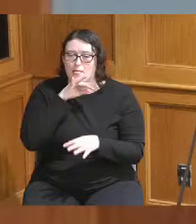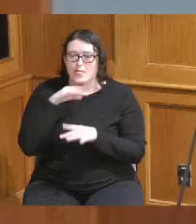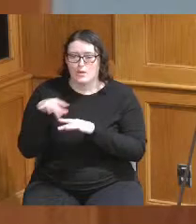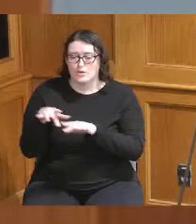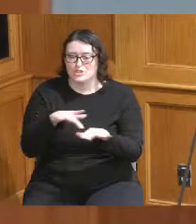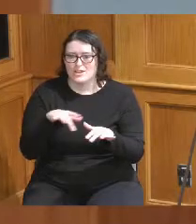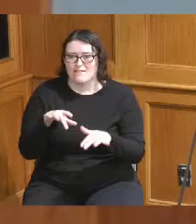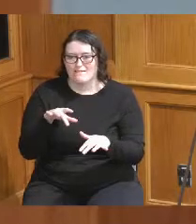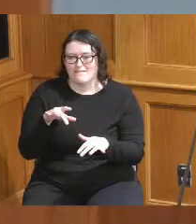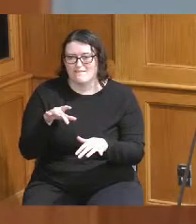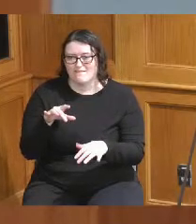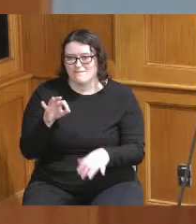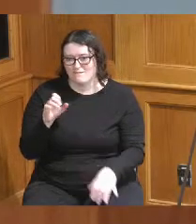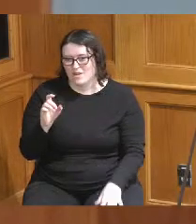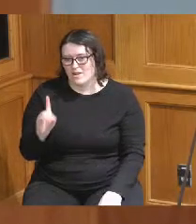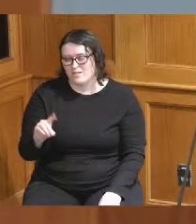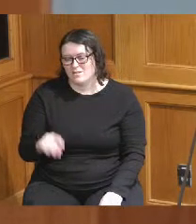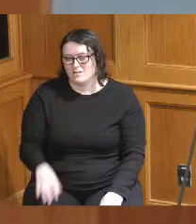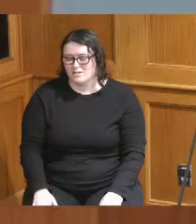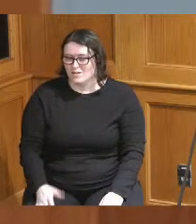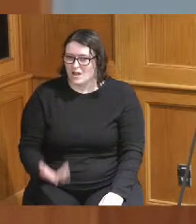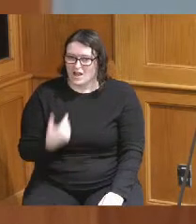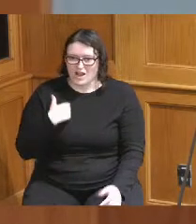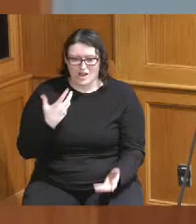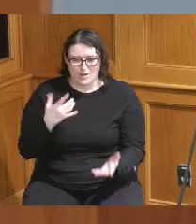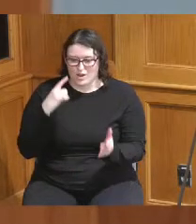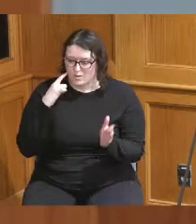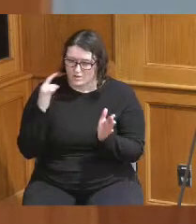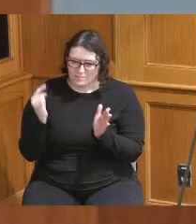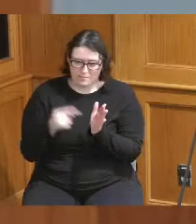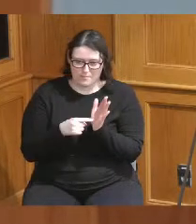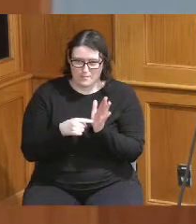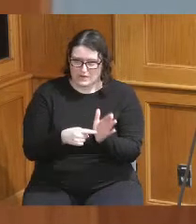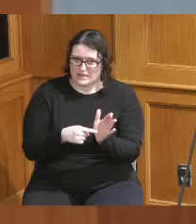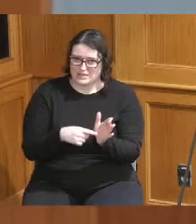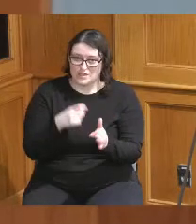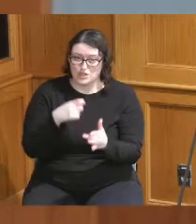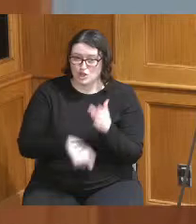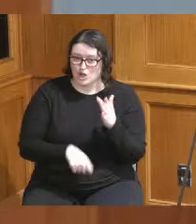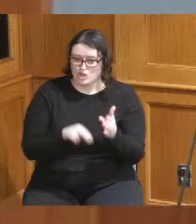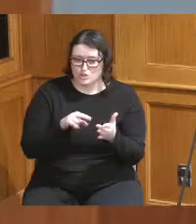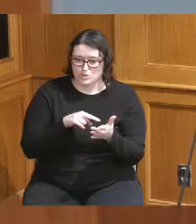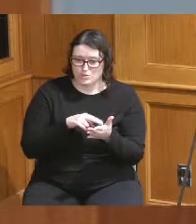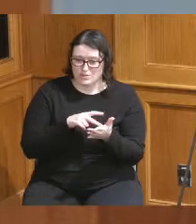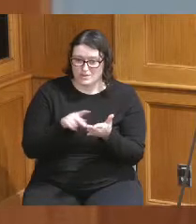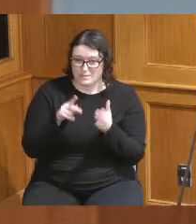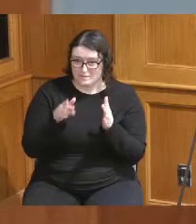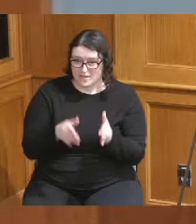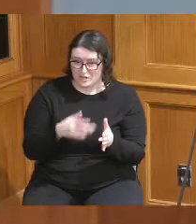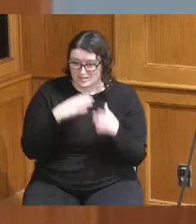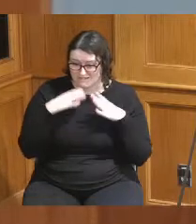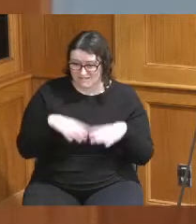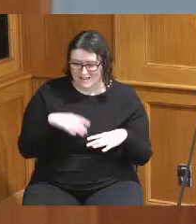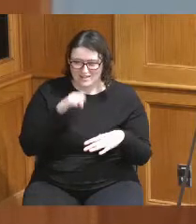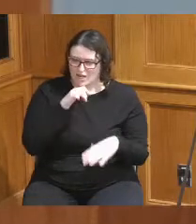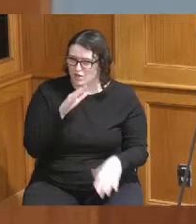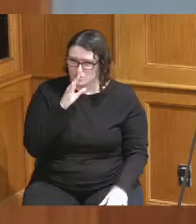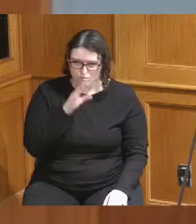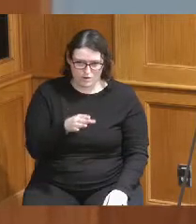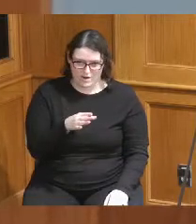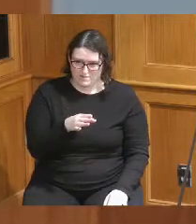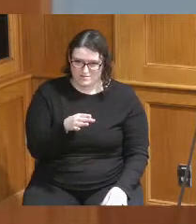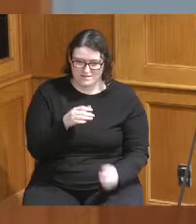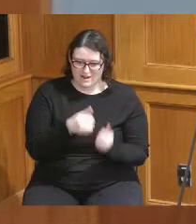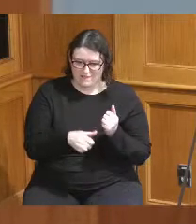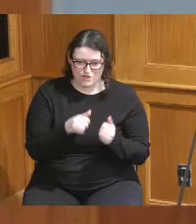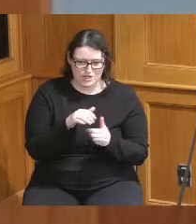things, as I just want to point out, the cost to the ratepayers isn't a direct cost dollar per dollar because